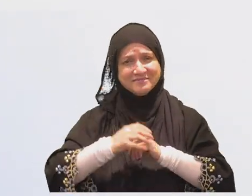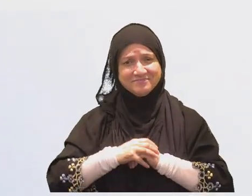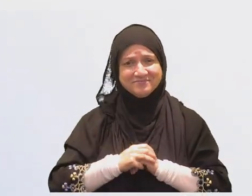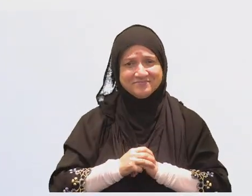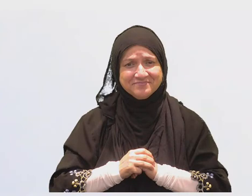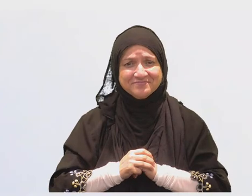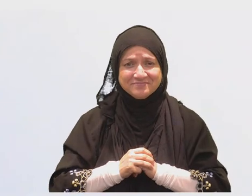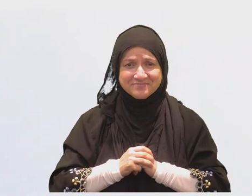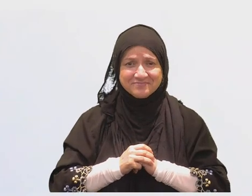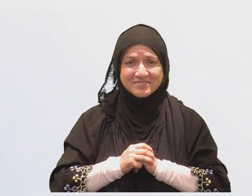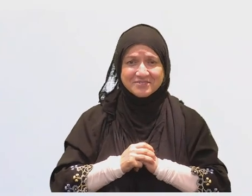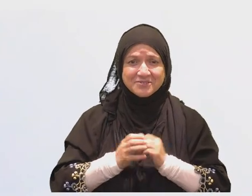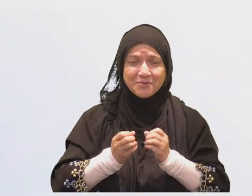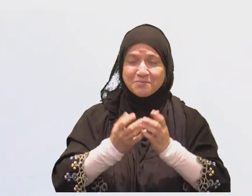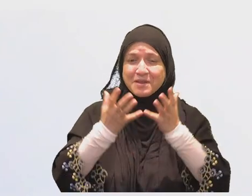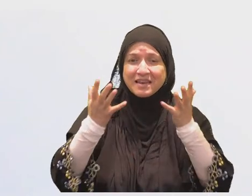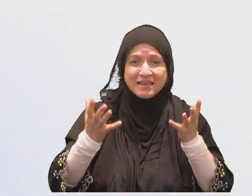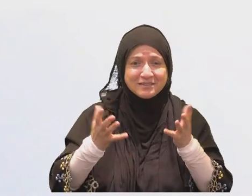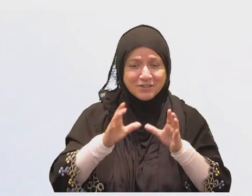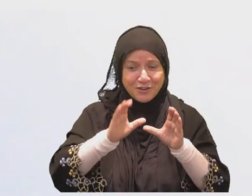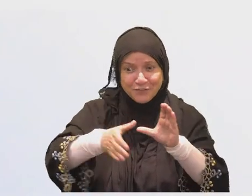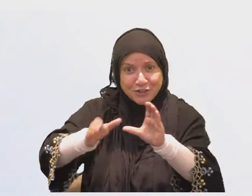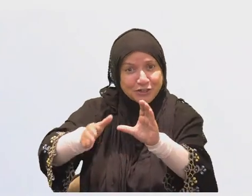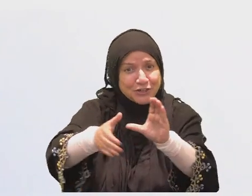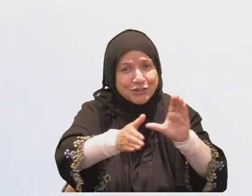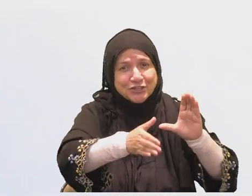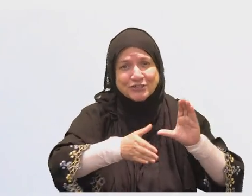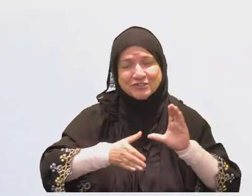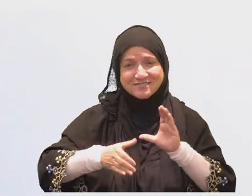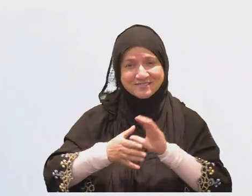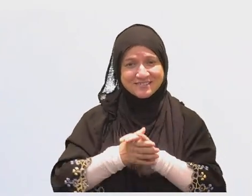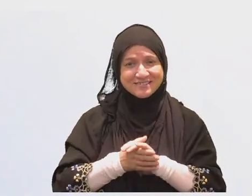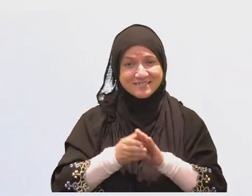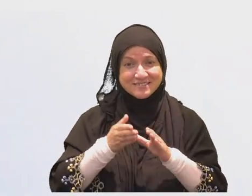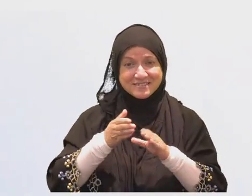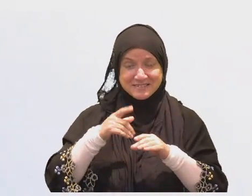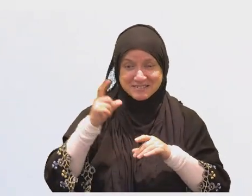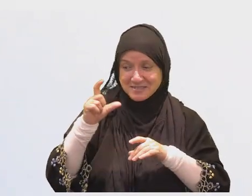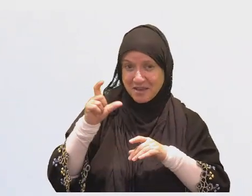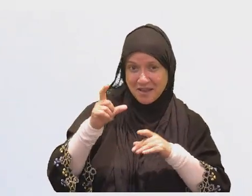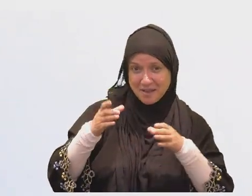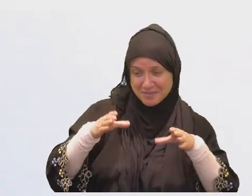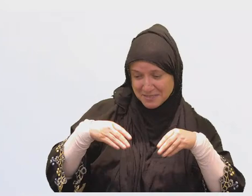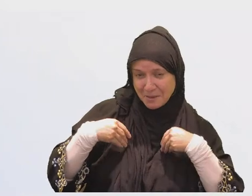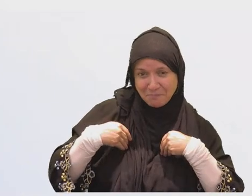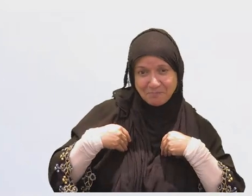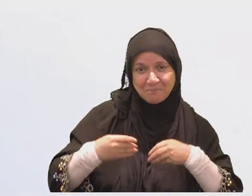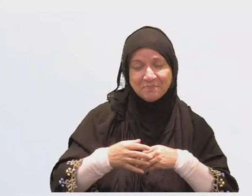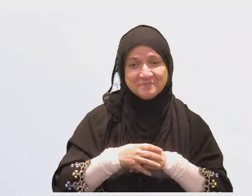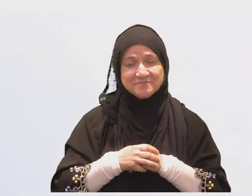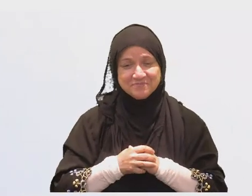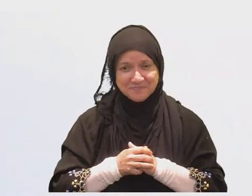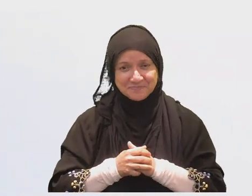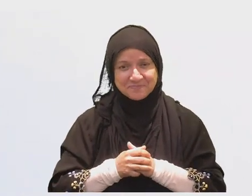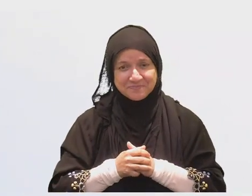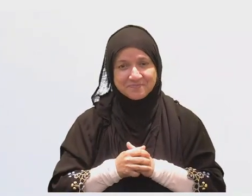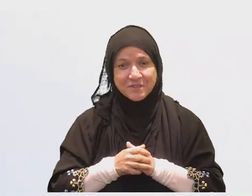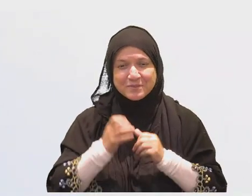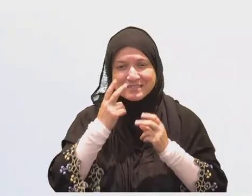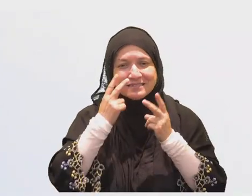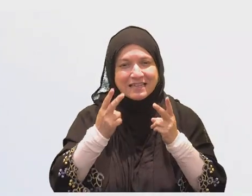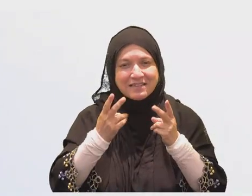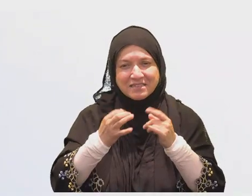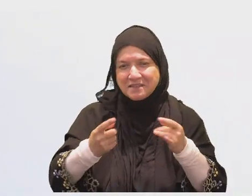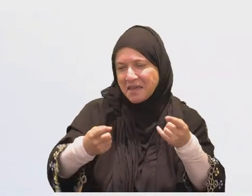and expands, let us do everything that we can to make sure it's a merciful community. It's a compassionate community. It's